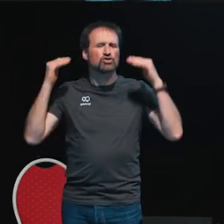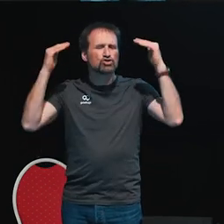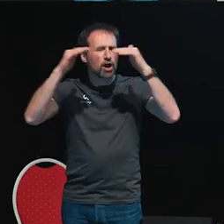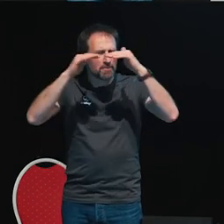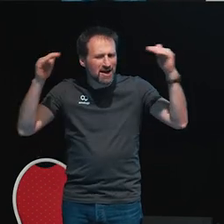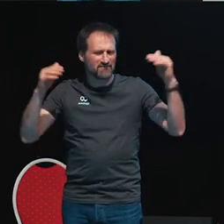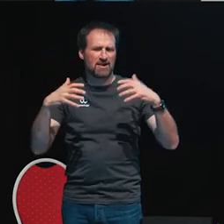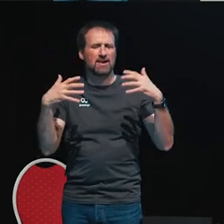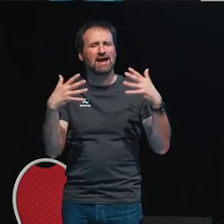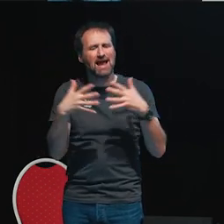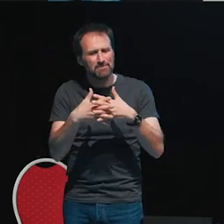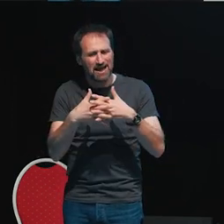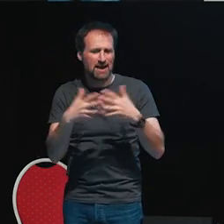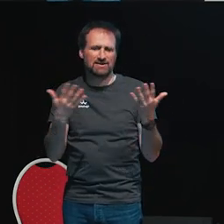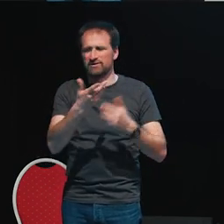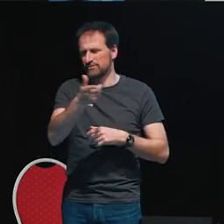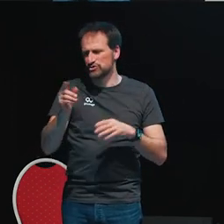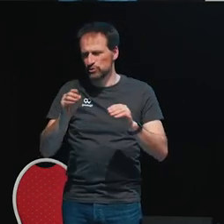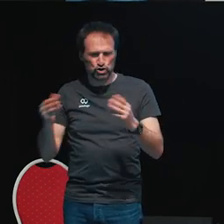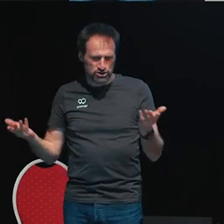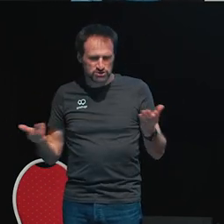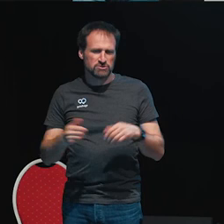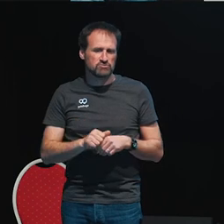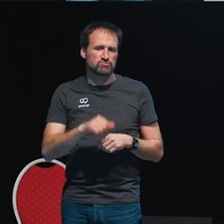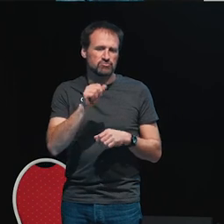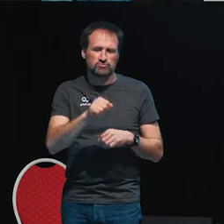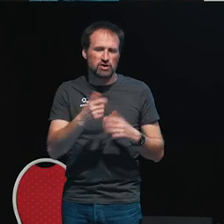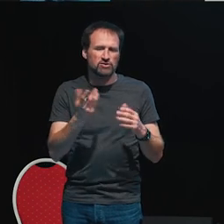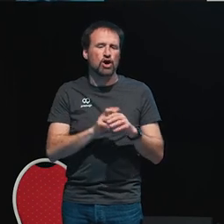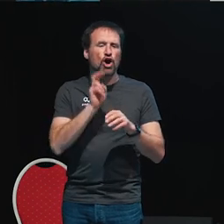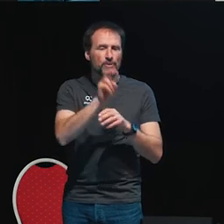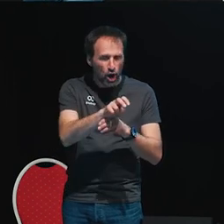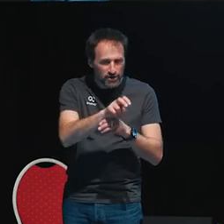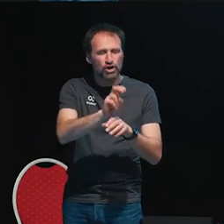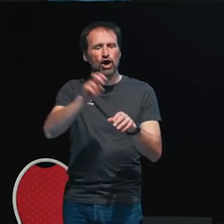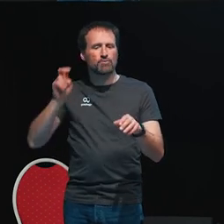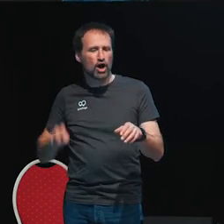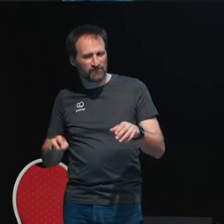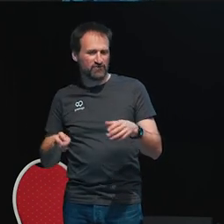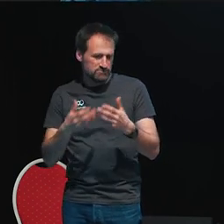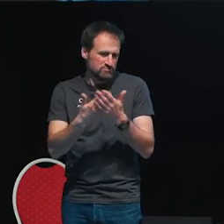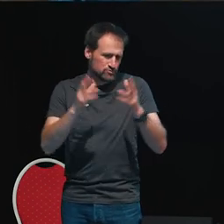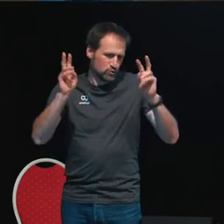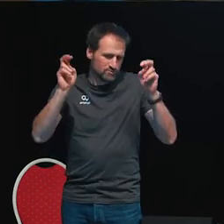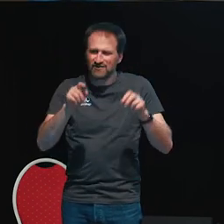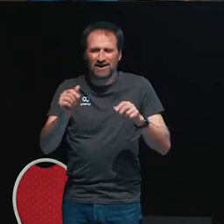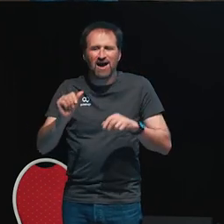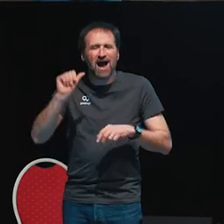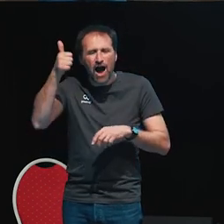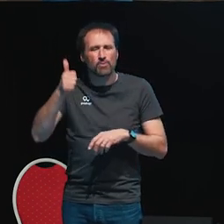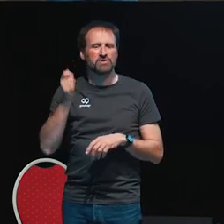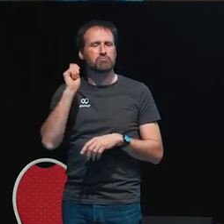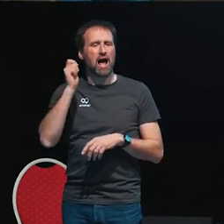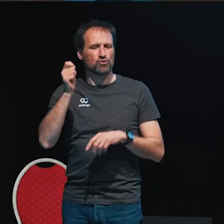to use. I like to consider it central dispatch, or Hauptbahnhof, you can say. It is the main station in which